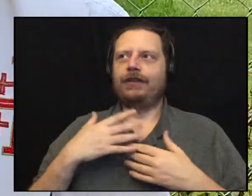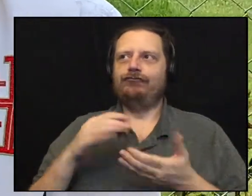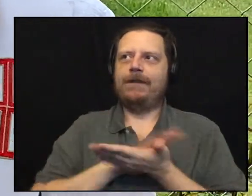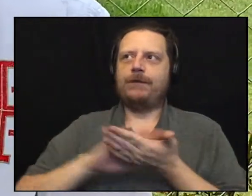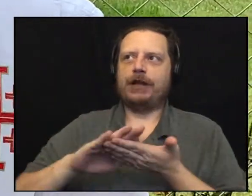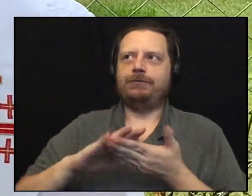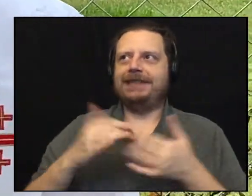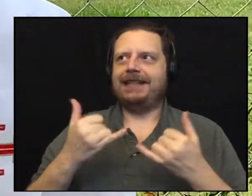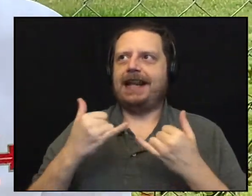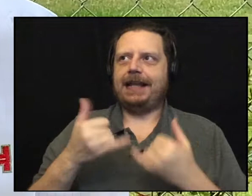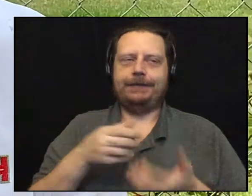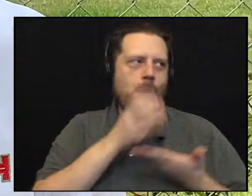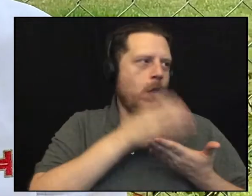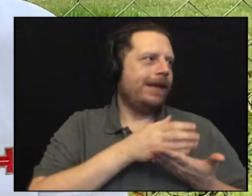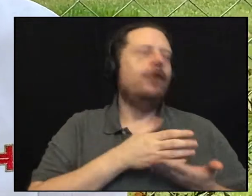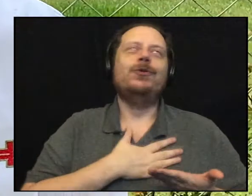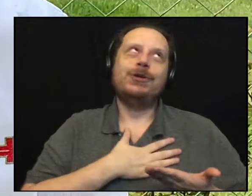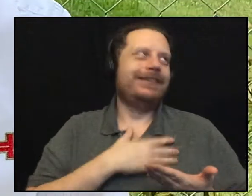That's good.